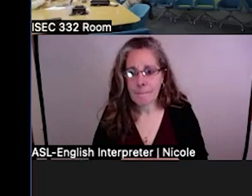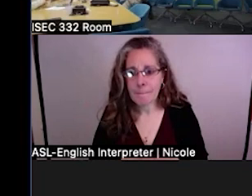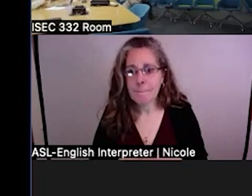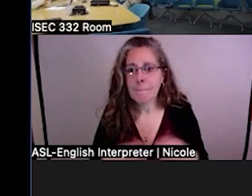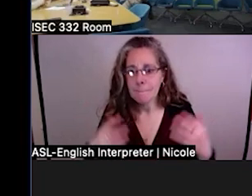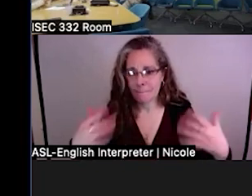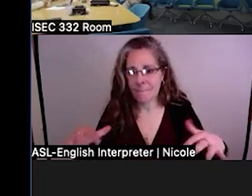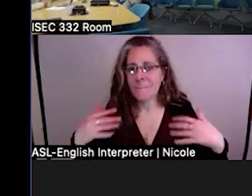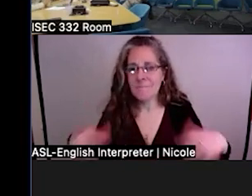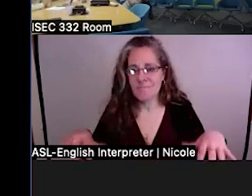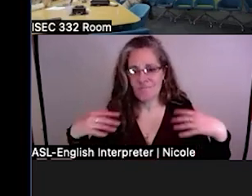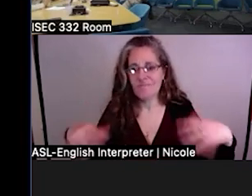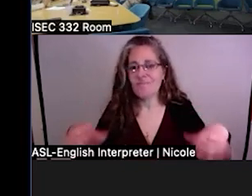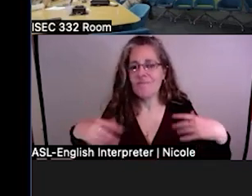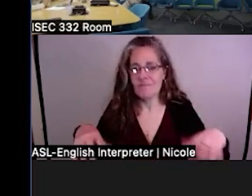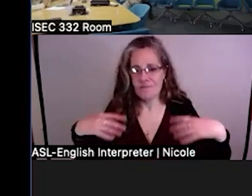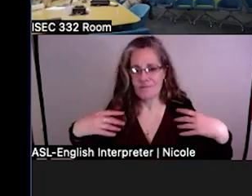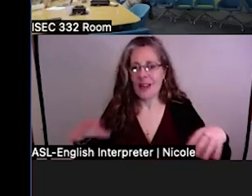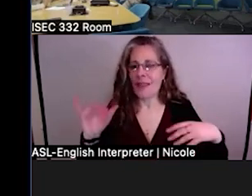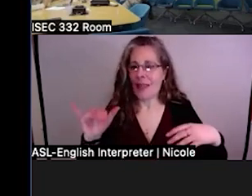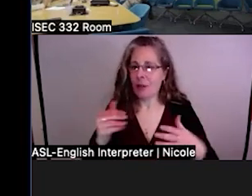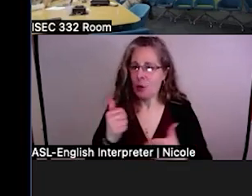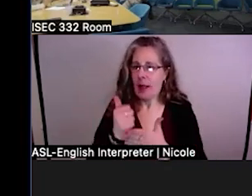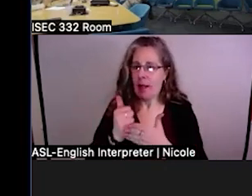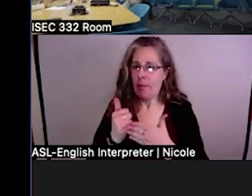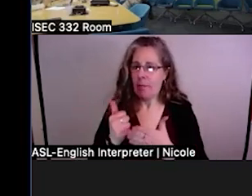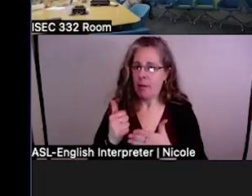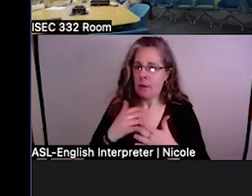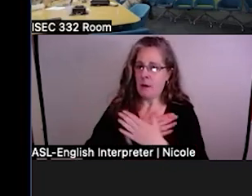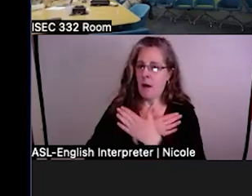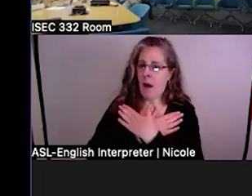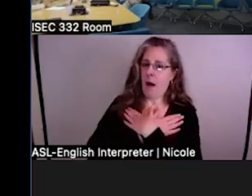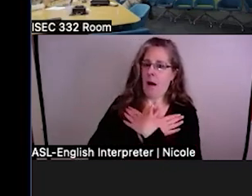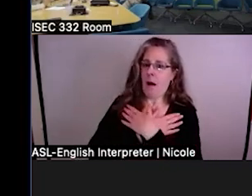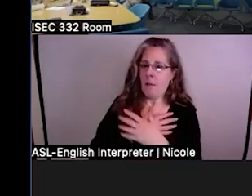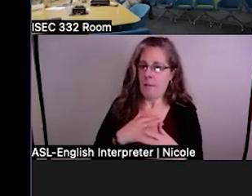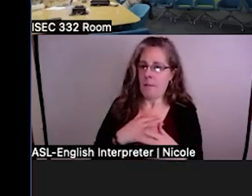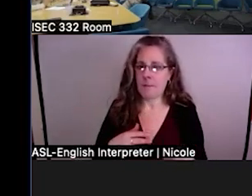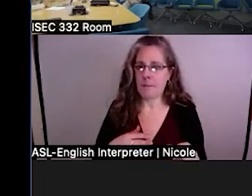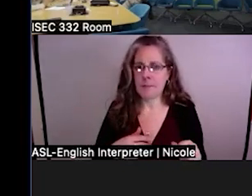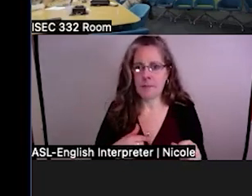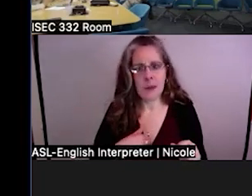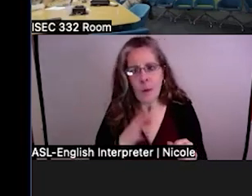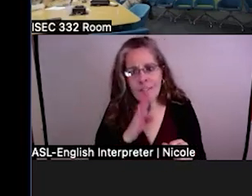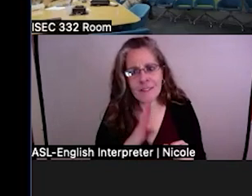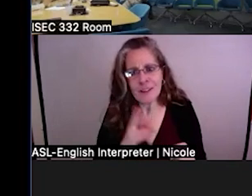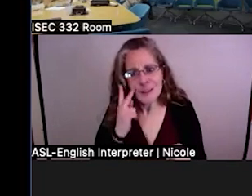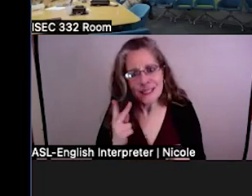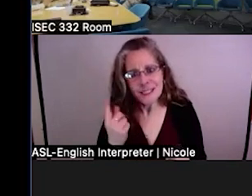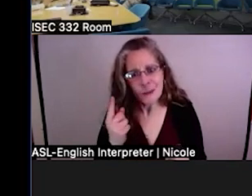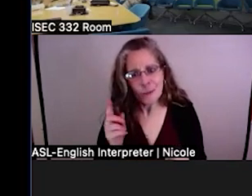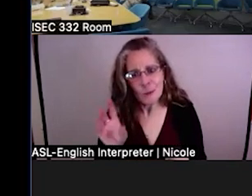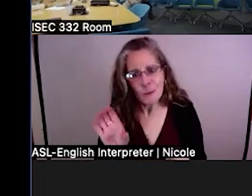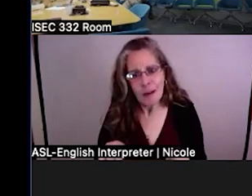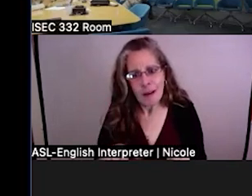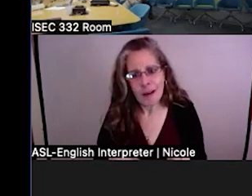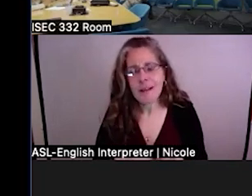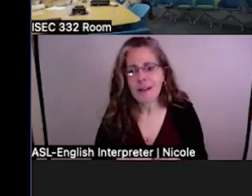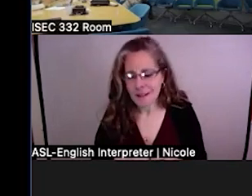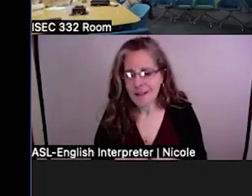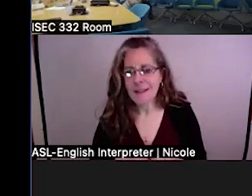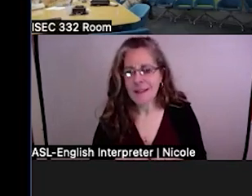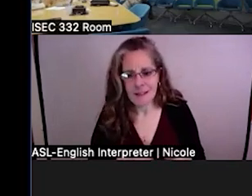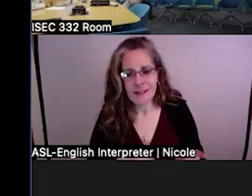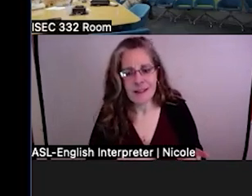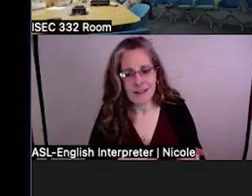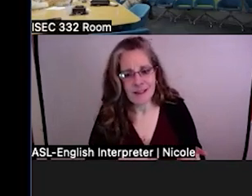hands. So shaking hands back and forth, just to calm. They usually. Sorry, I've never actually seen somebody. Yeah.